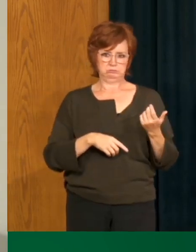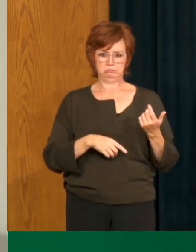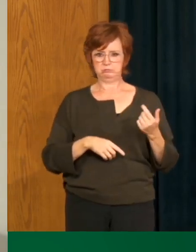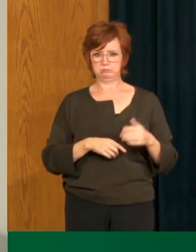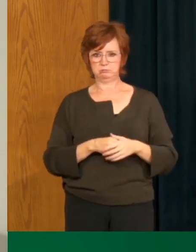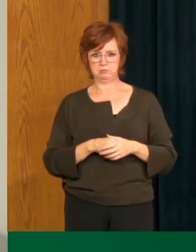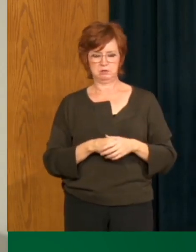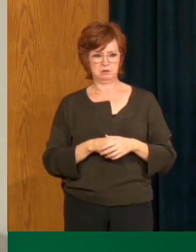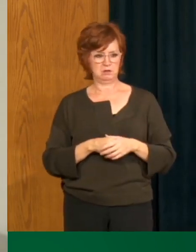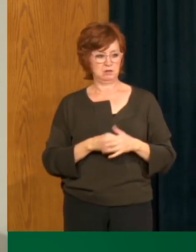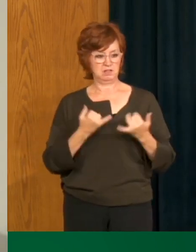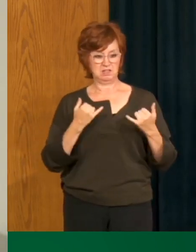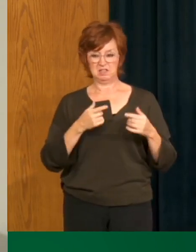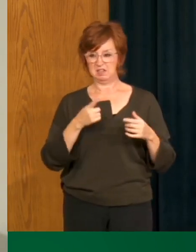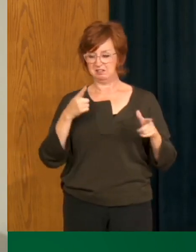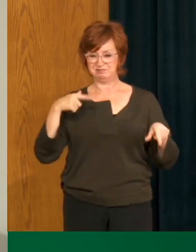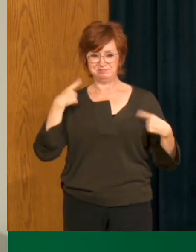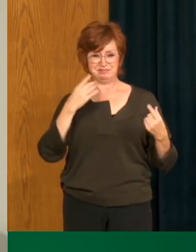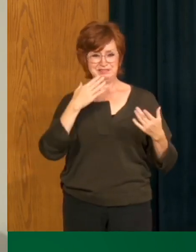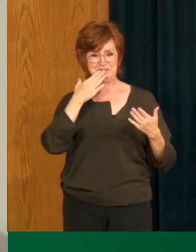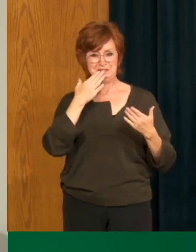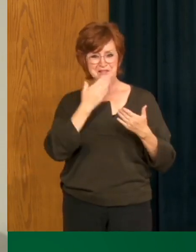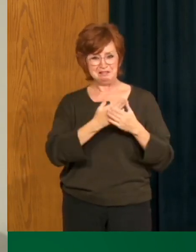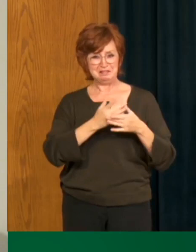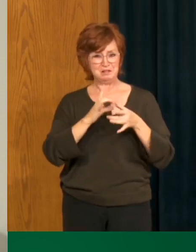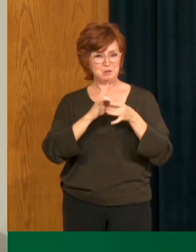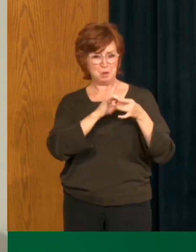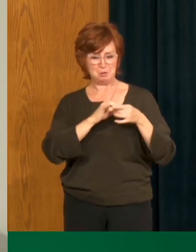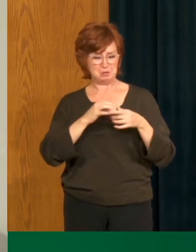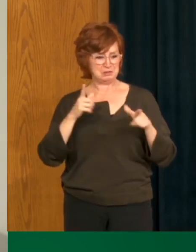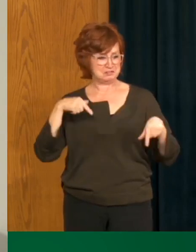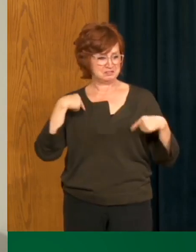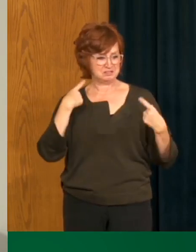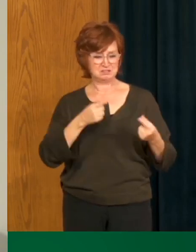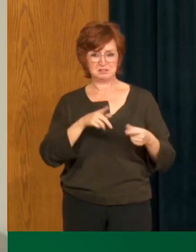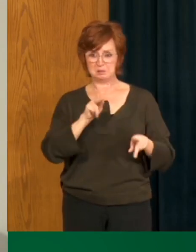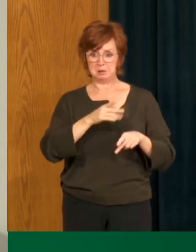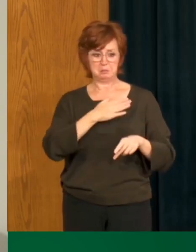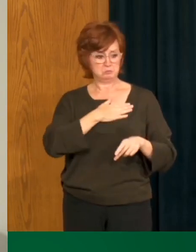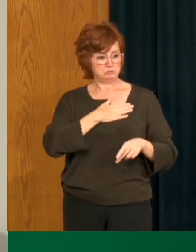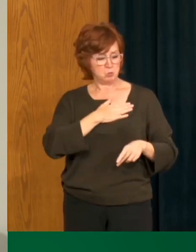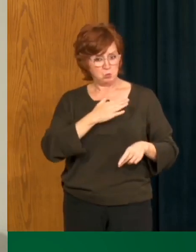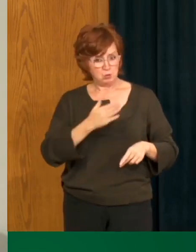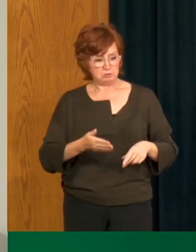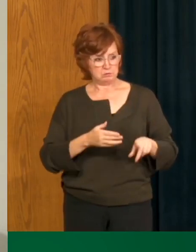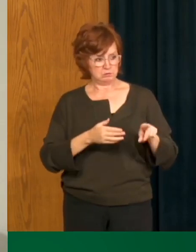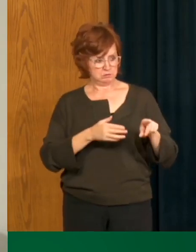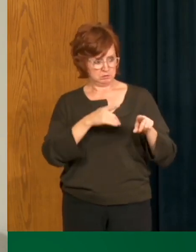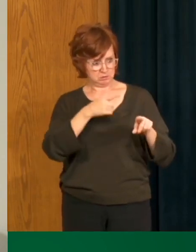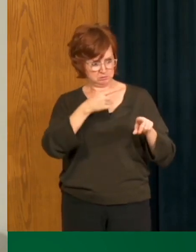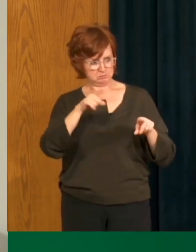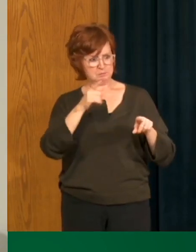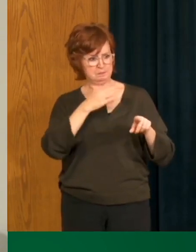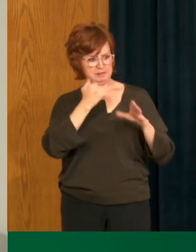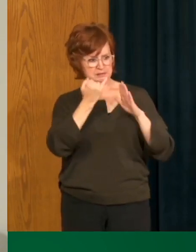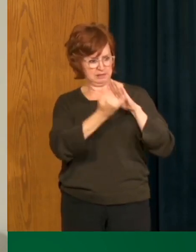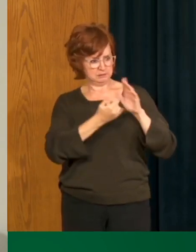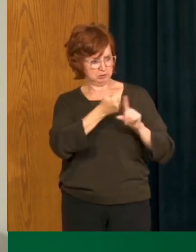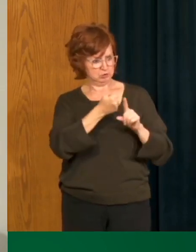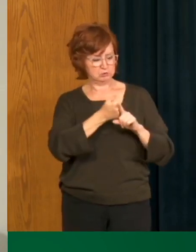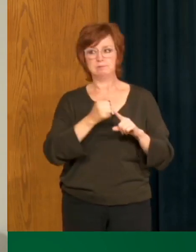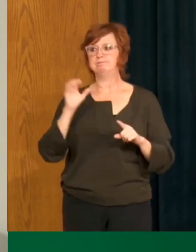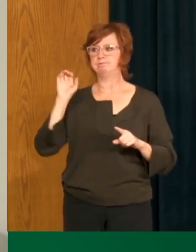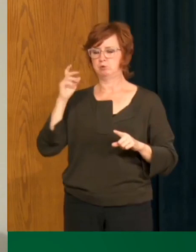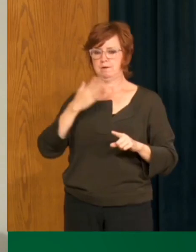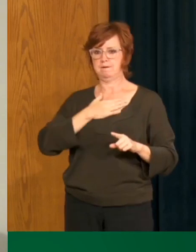we've had great compliance in Saskatchewan with people voluntarily, choosing to isolate as directed as a case or